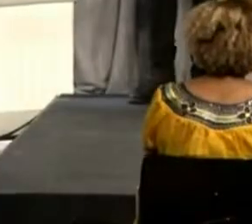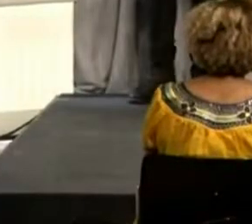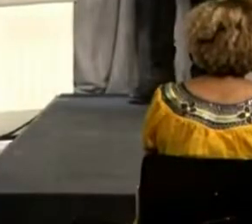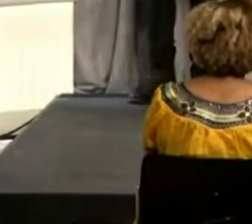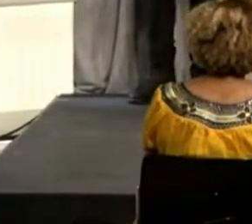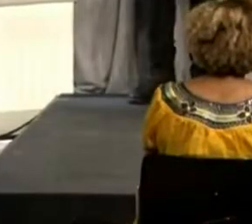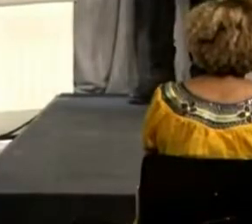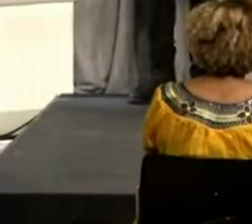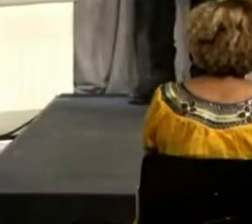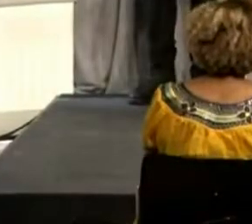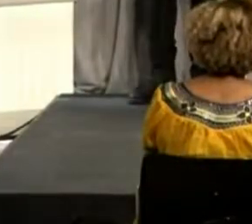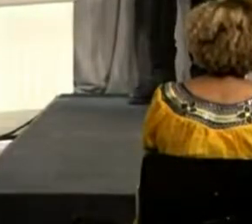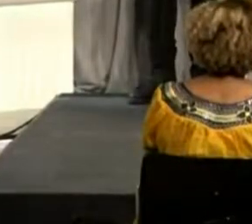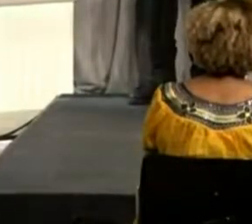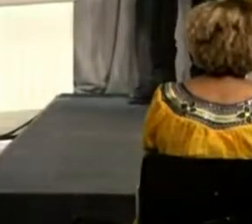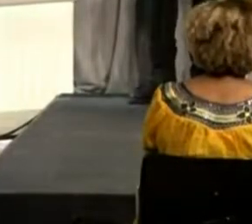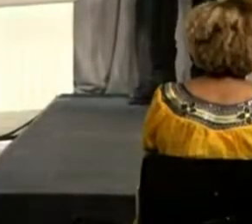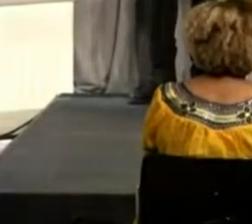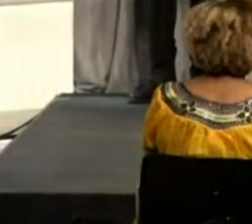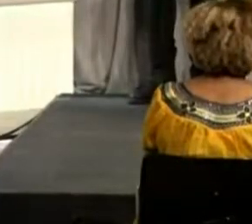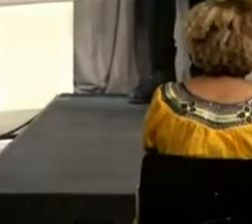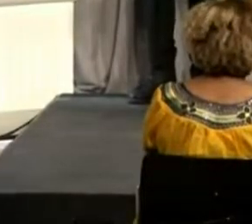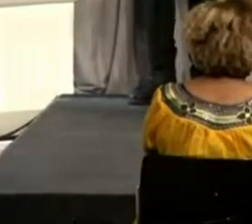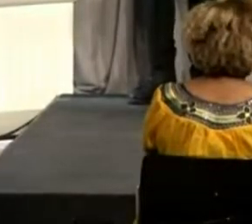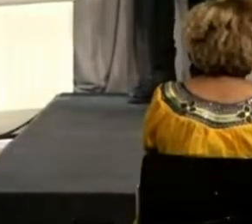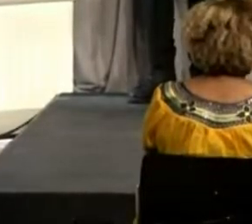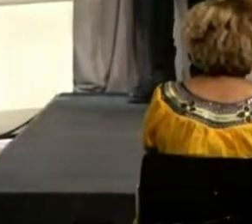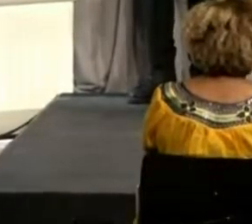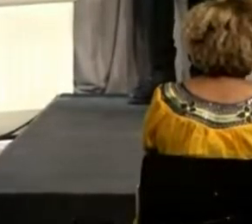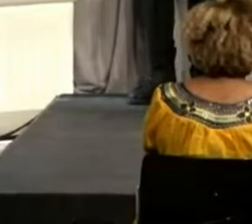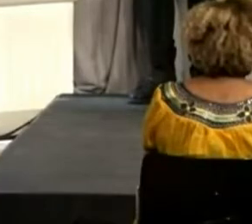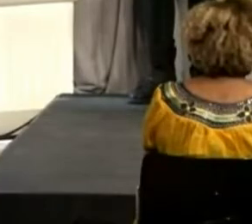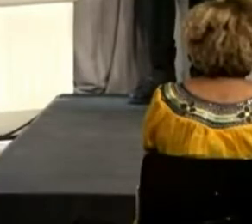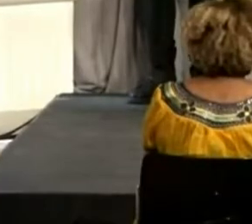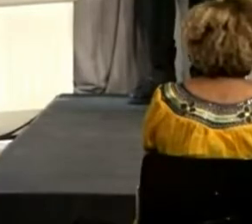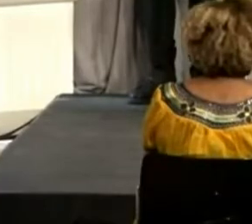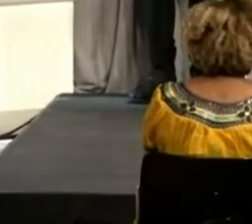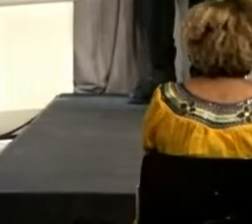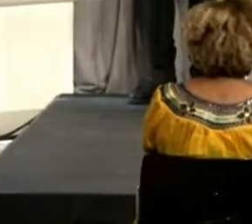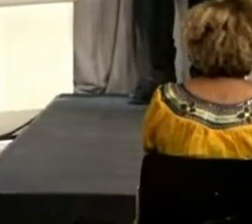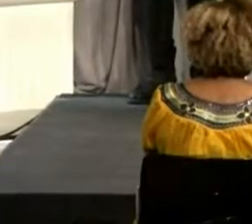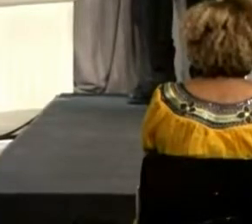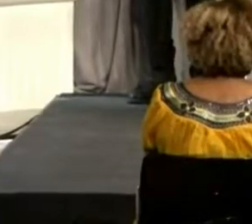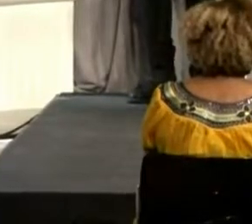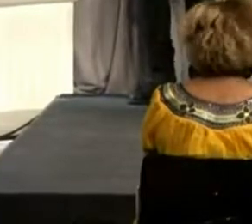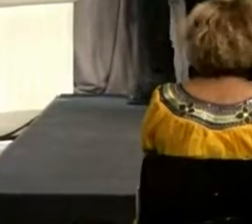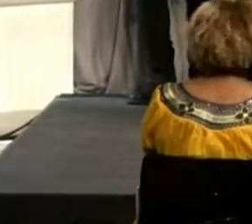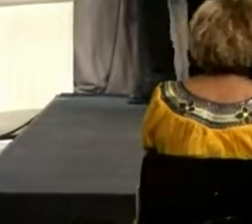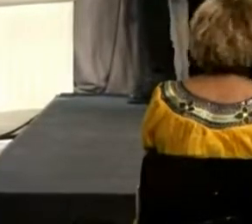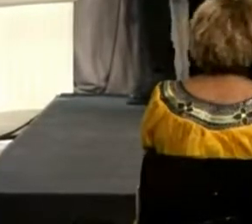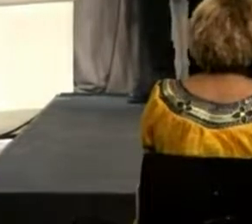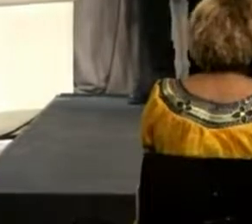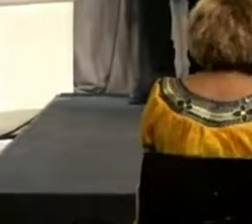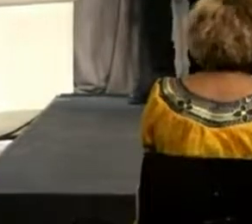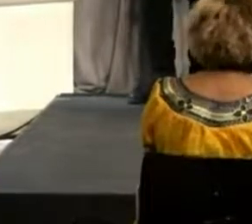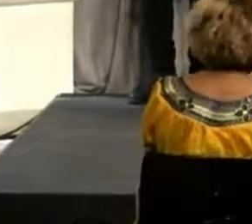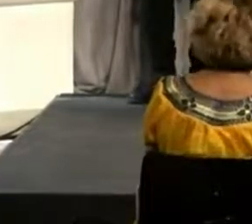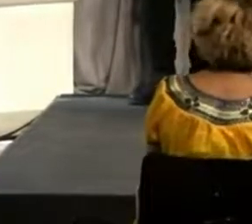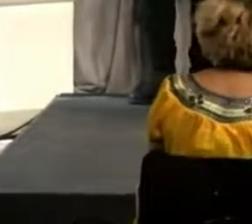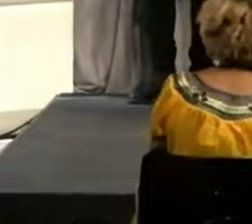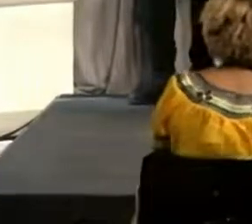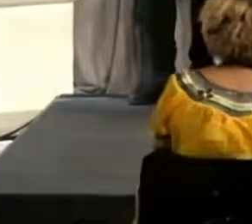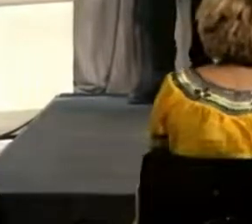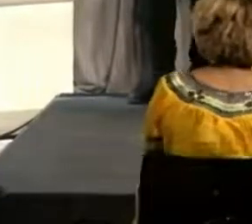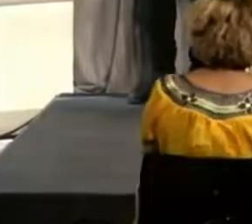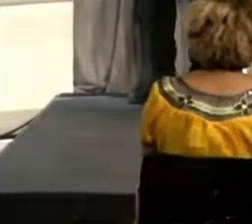Greetings. I would like to welcome everyone to the second day of this International Tribunal. We